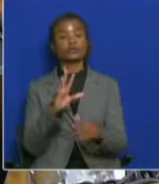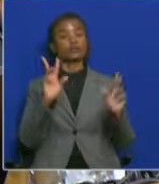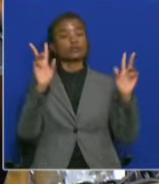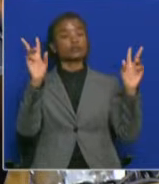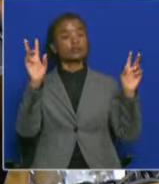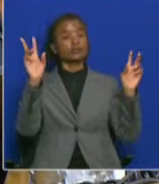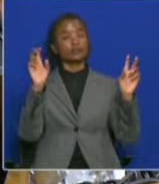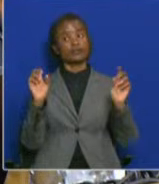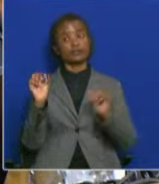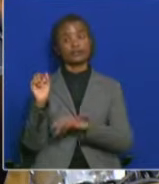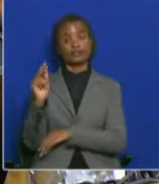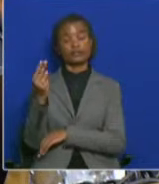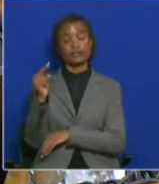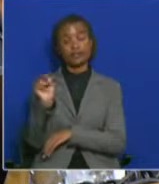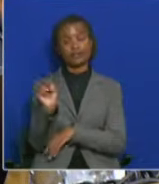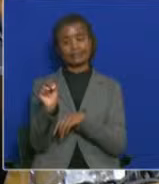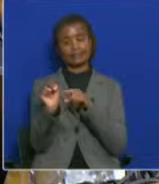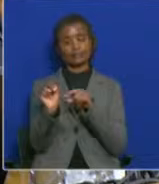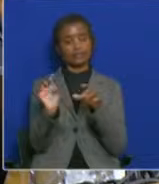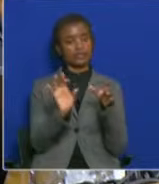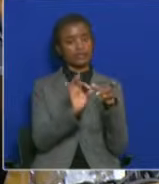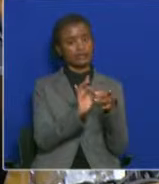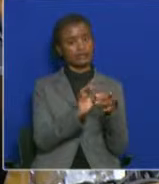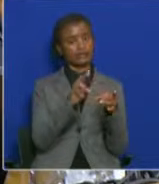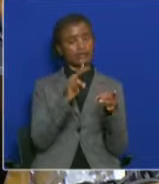Tobacco Trading.